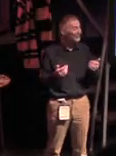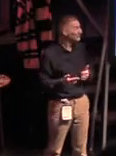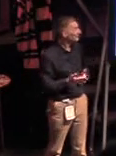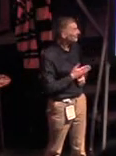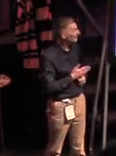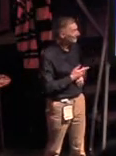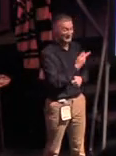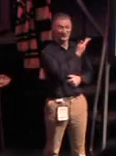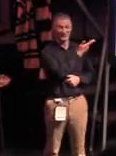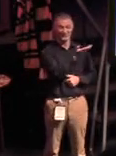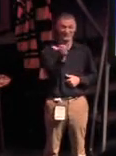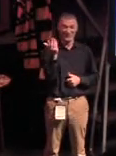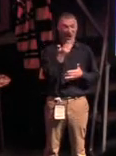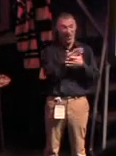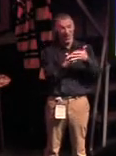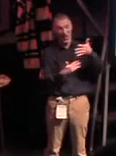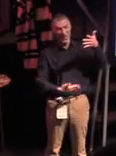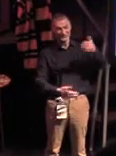First of all, lots of thank yous.